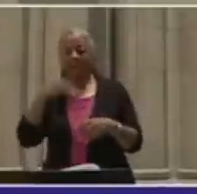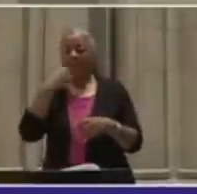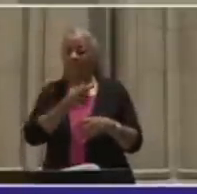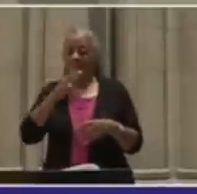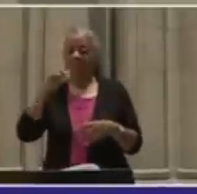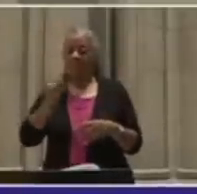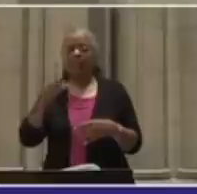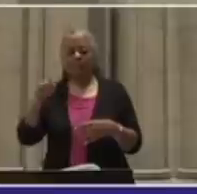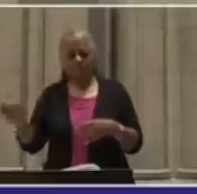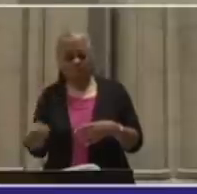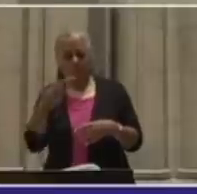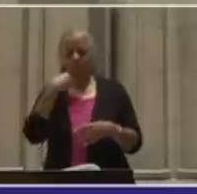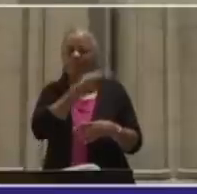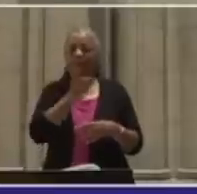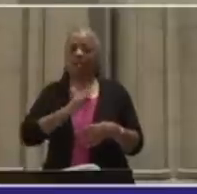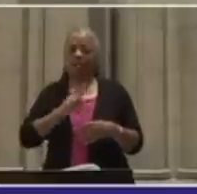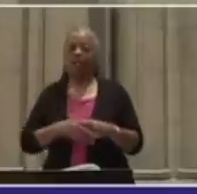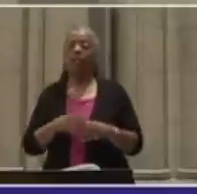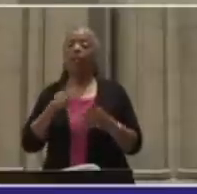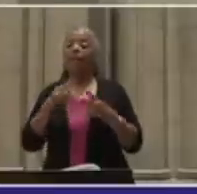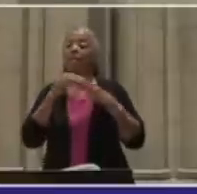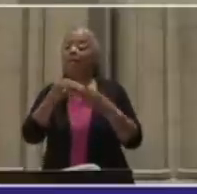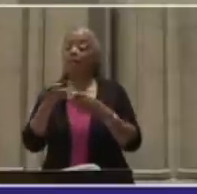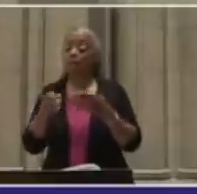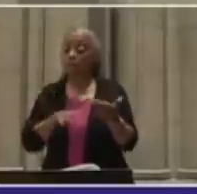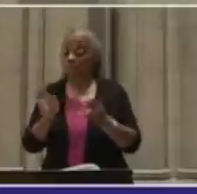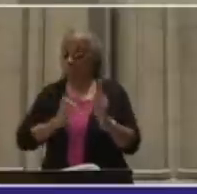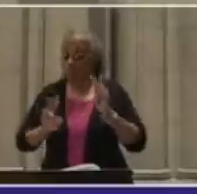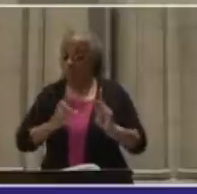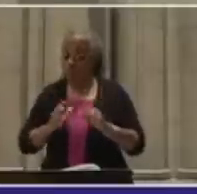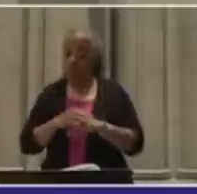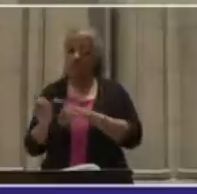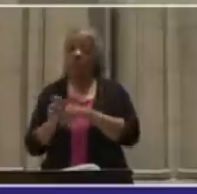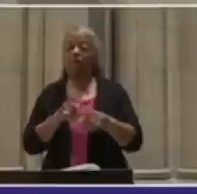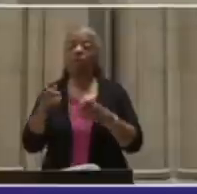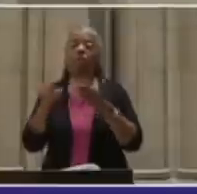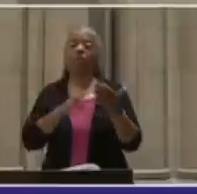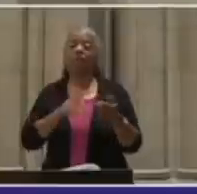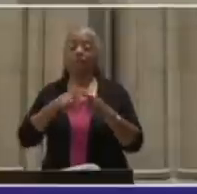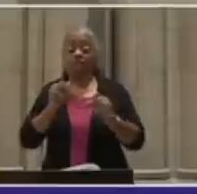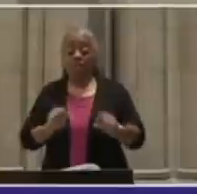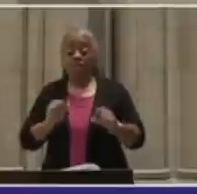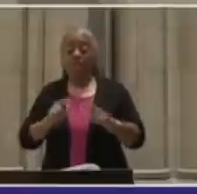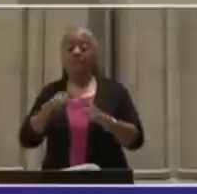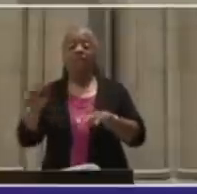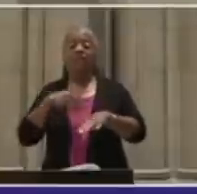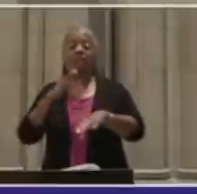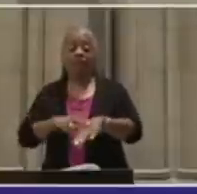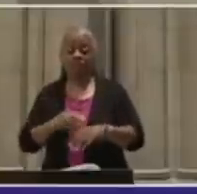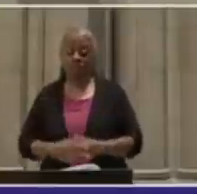nation, are leading to the death of the people and the death of the possibility of the